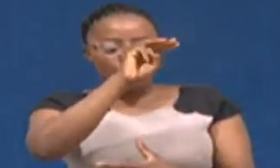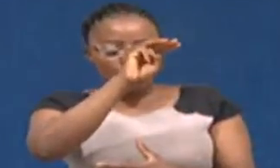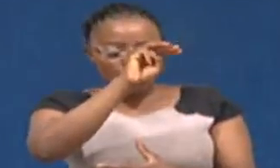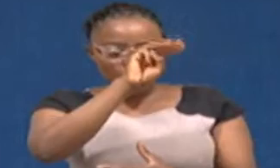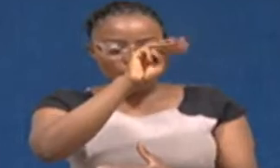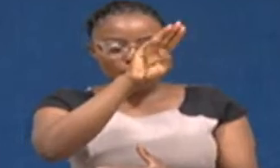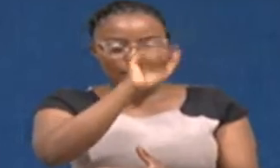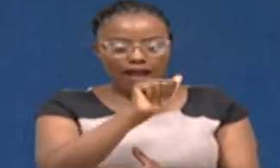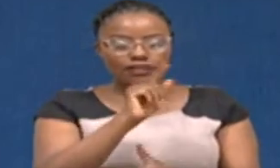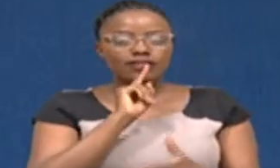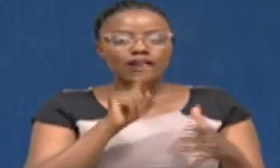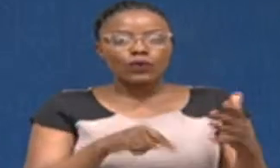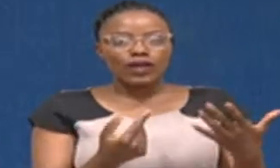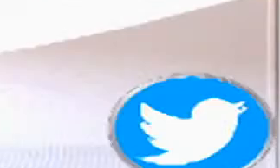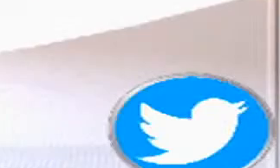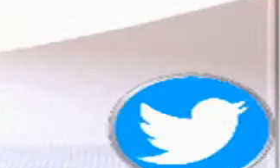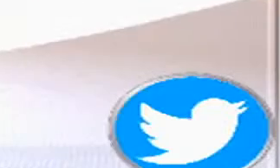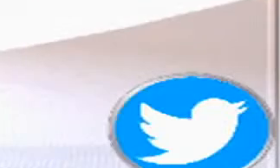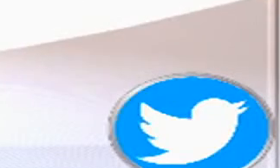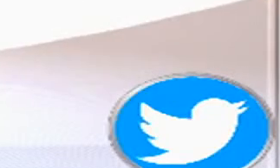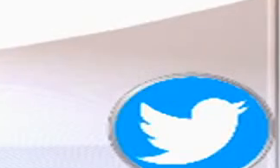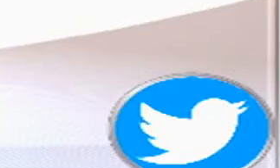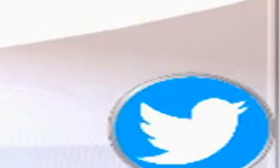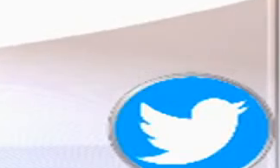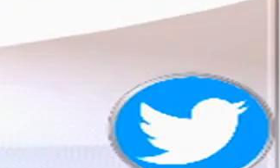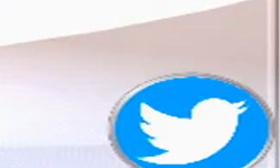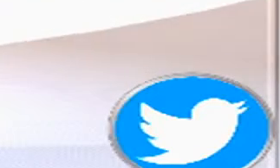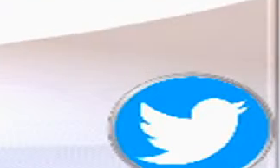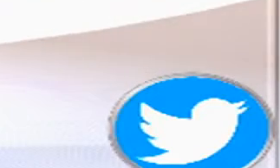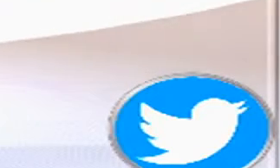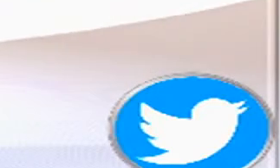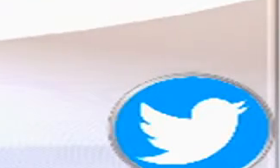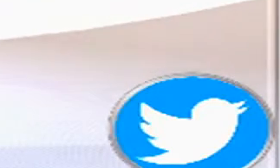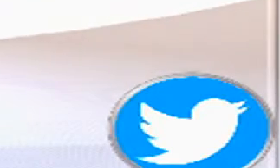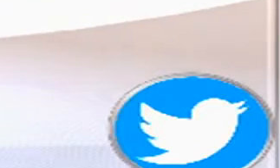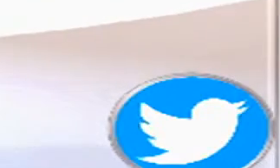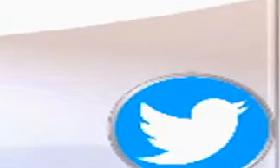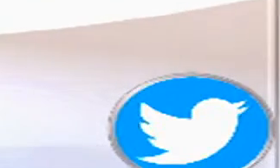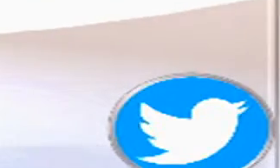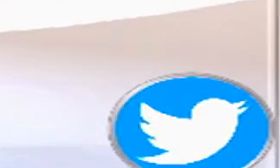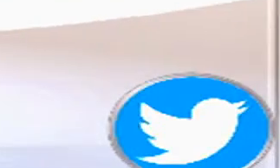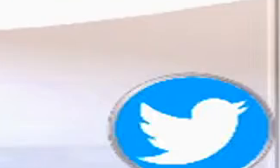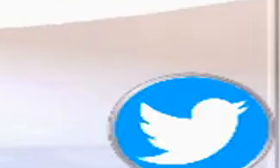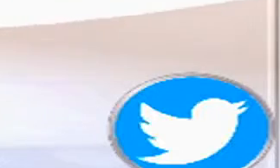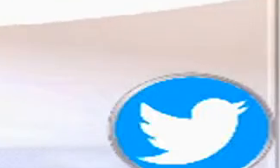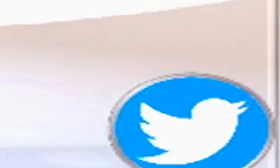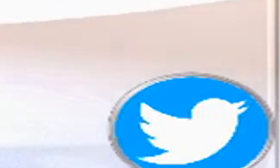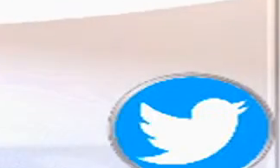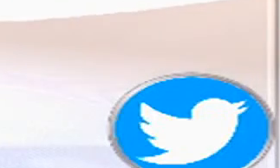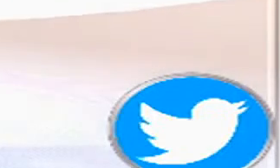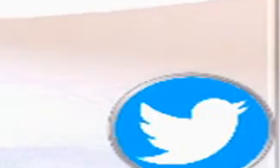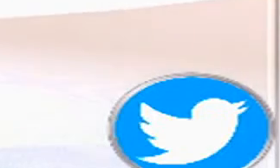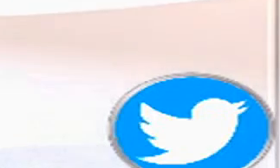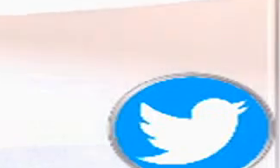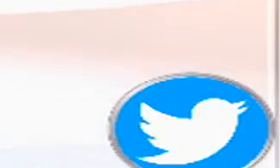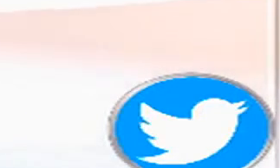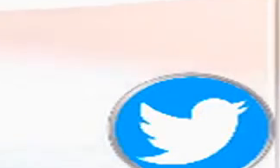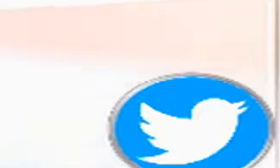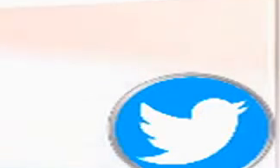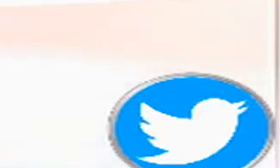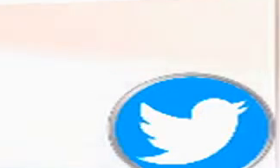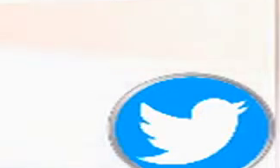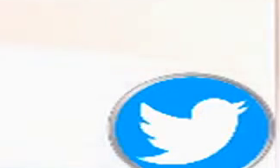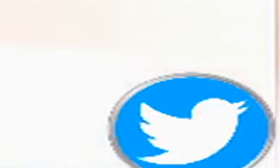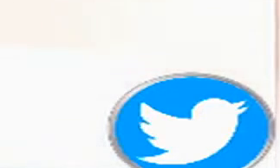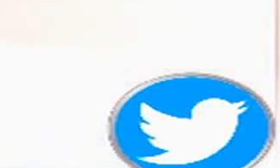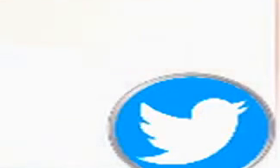this to us. He says, sad how NCIC Kenya, led by Chair Reverend Dr. Samuel Kobi, has two sets of laws, one